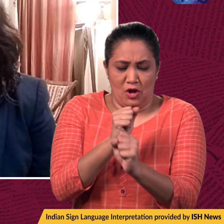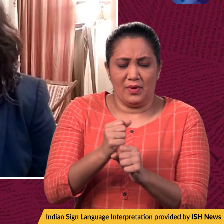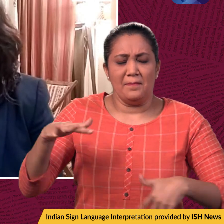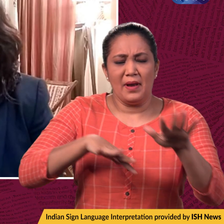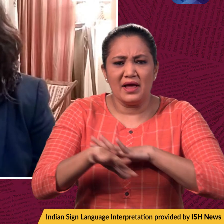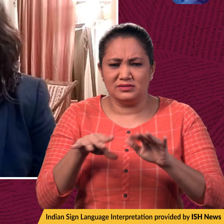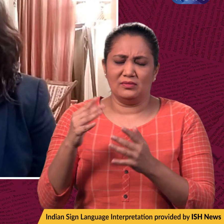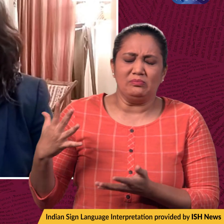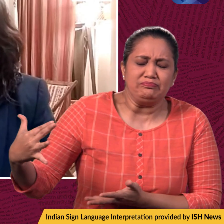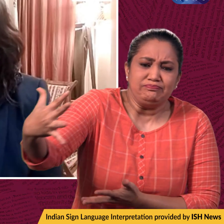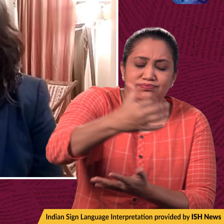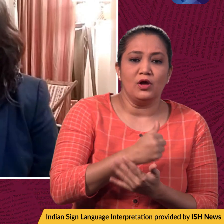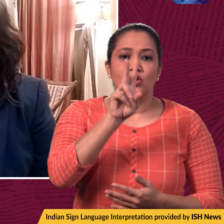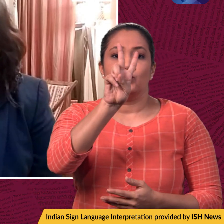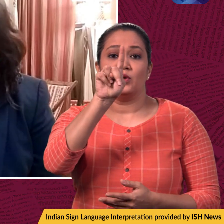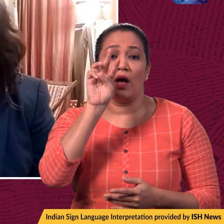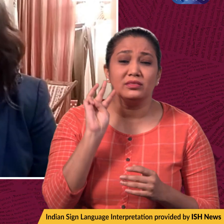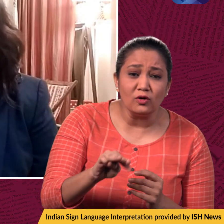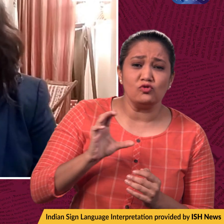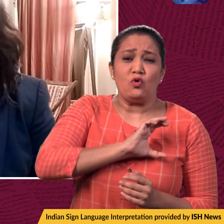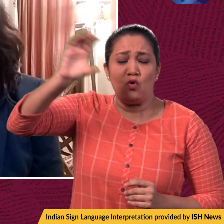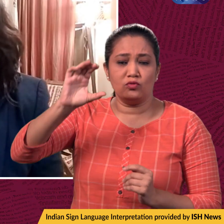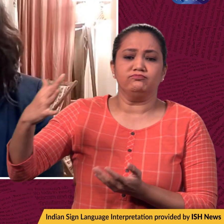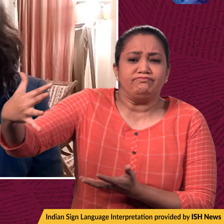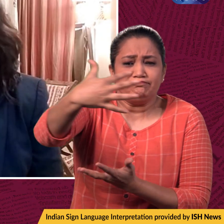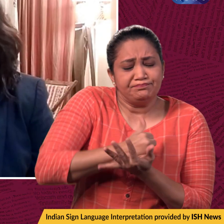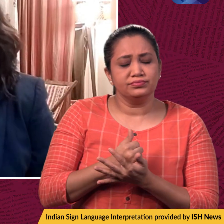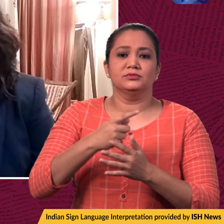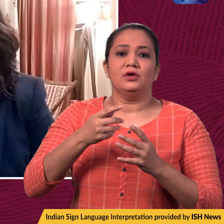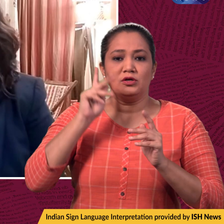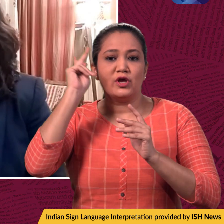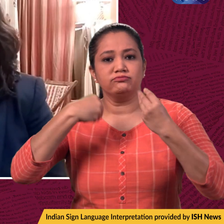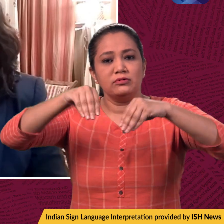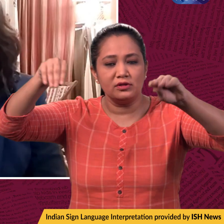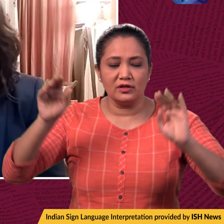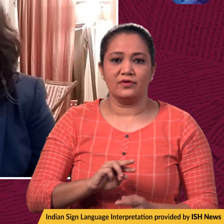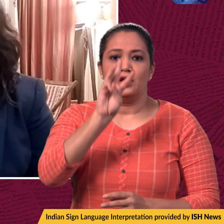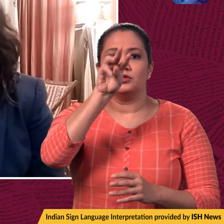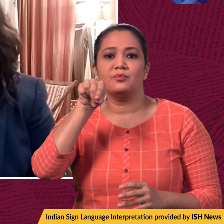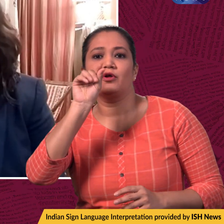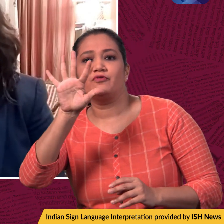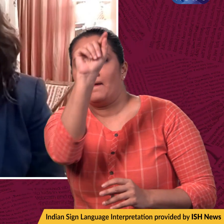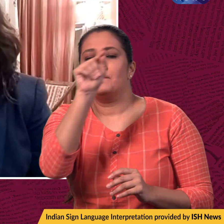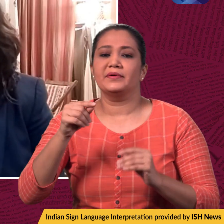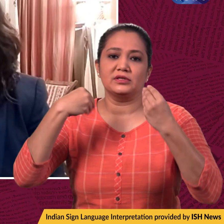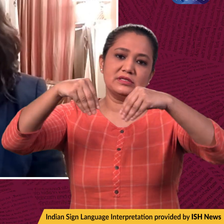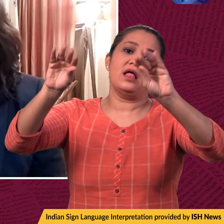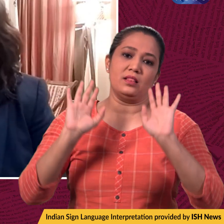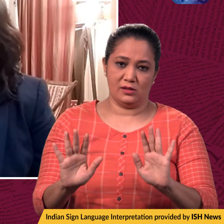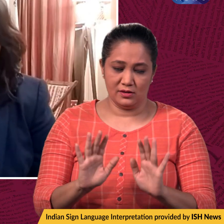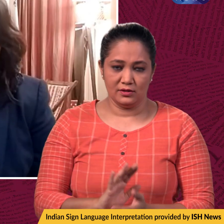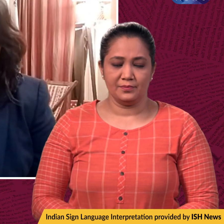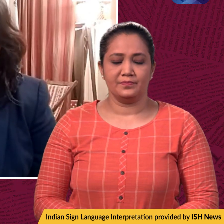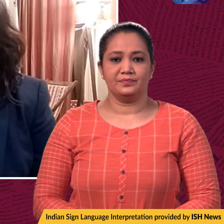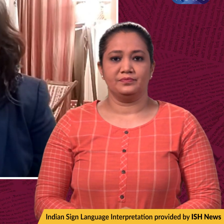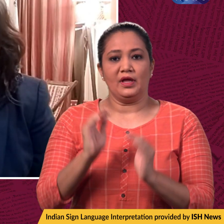to raise around 21,000 crore rupees from the public issue by divesting a 3.5% stake